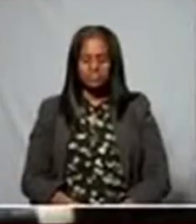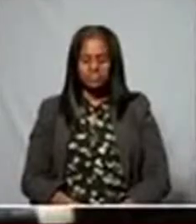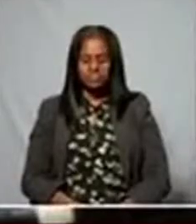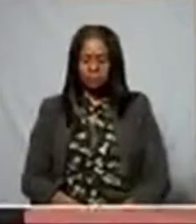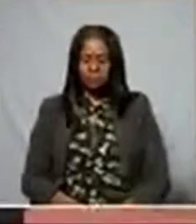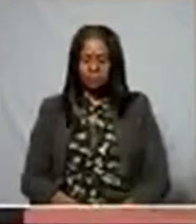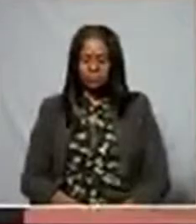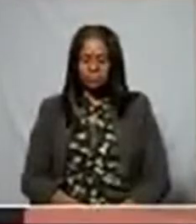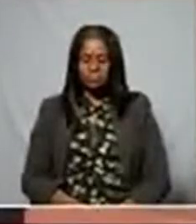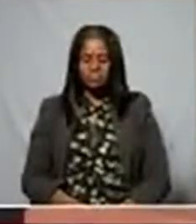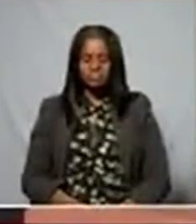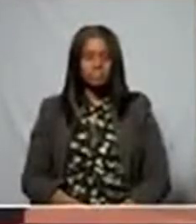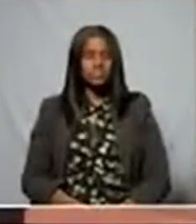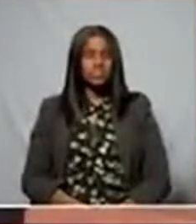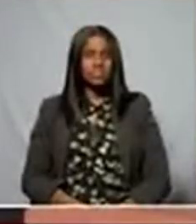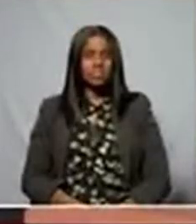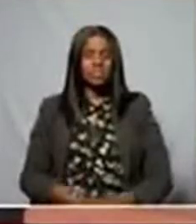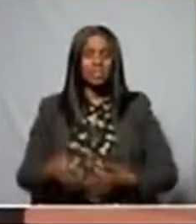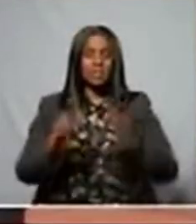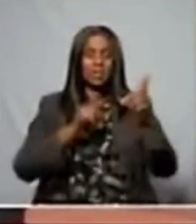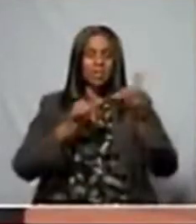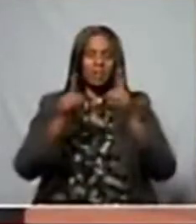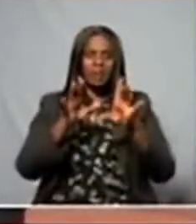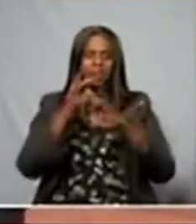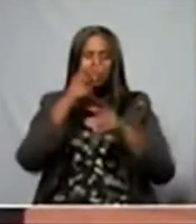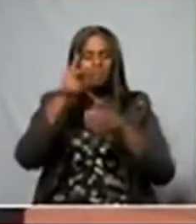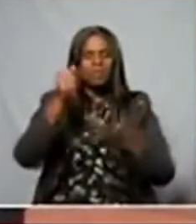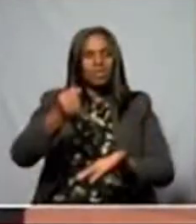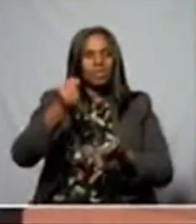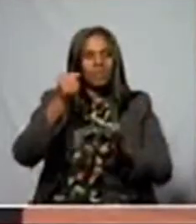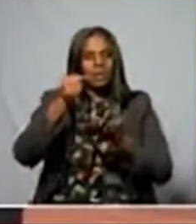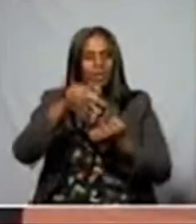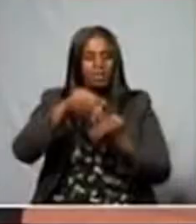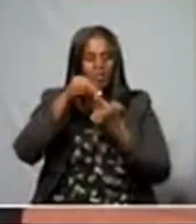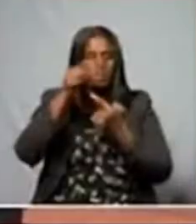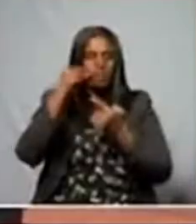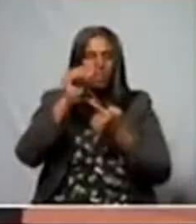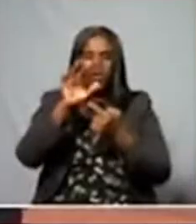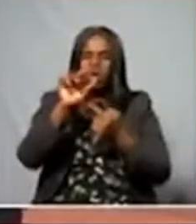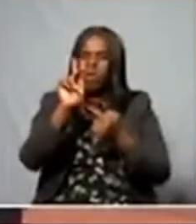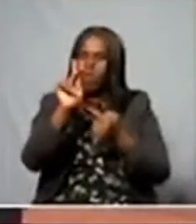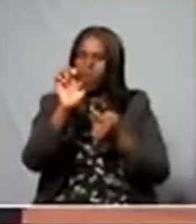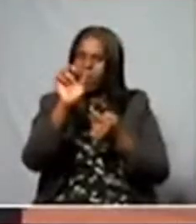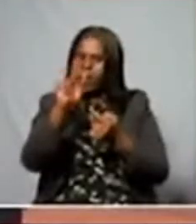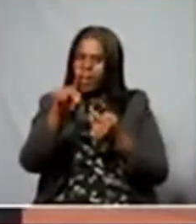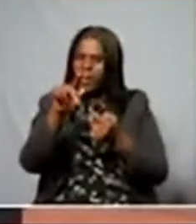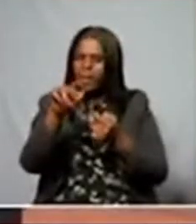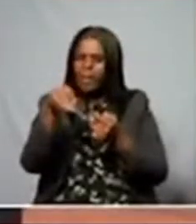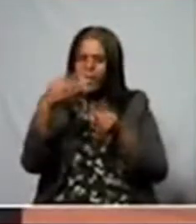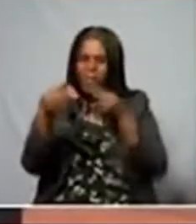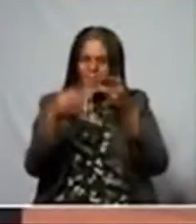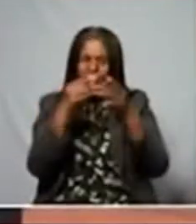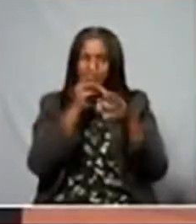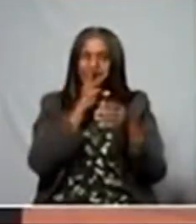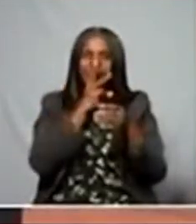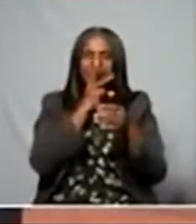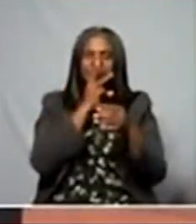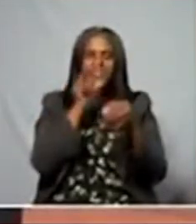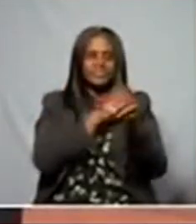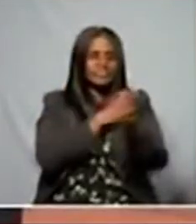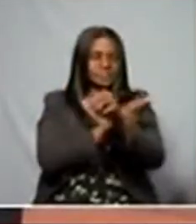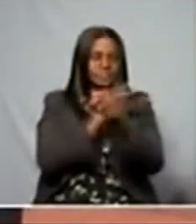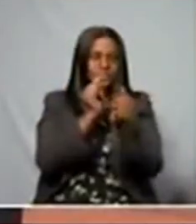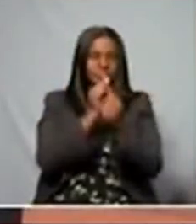Director, when you look at your budget provision, especially for your key deliverables, which is under water resource management and